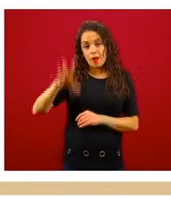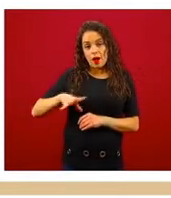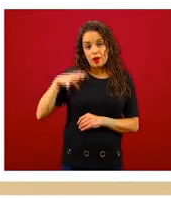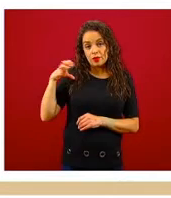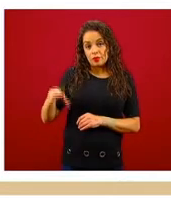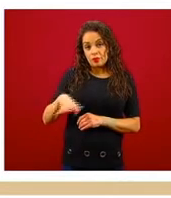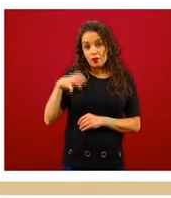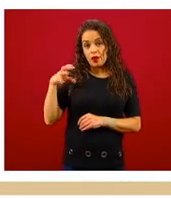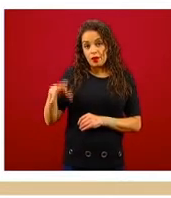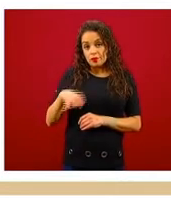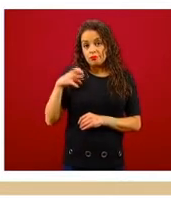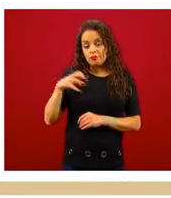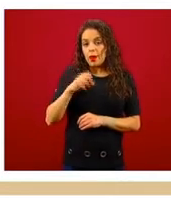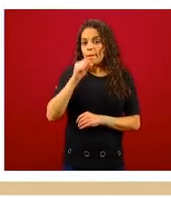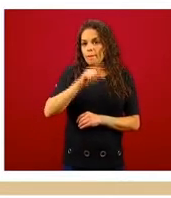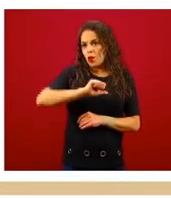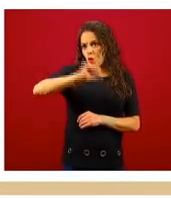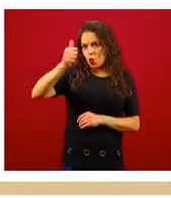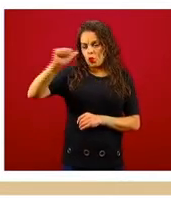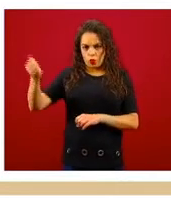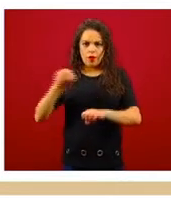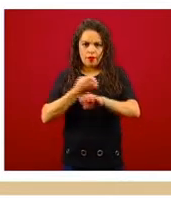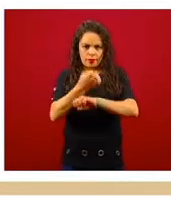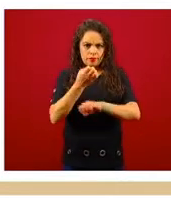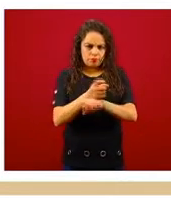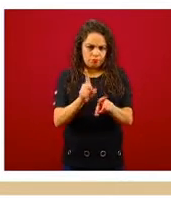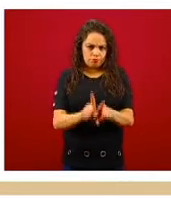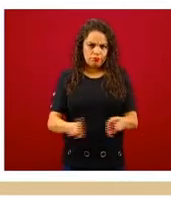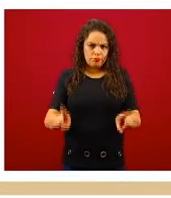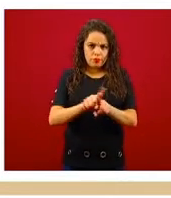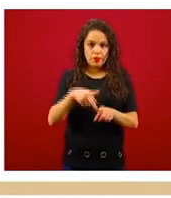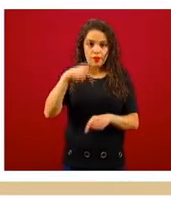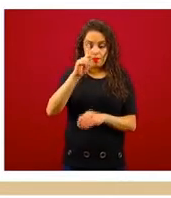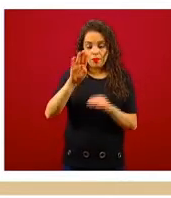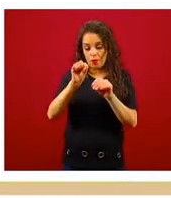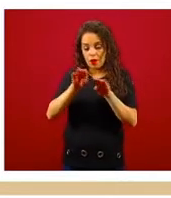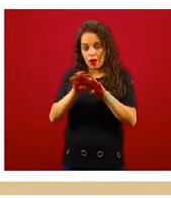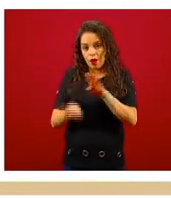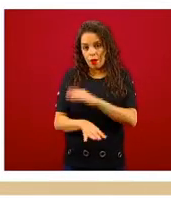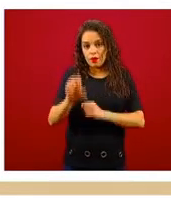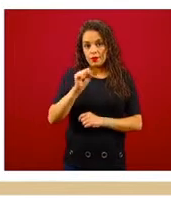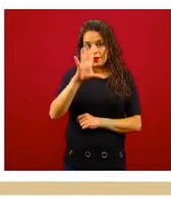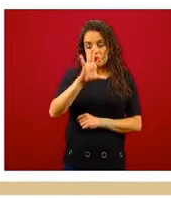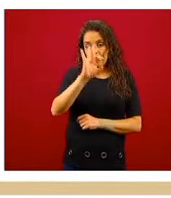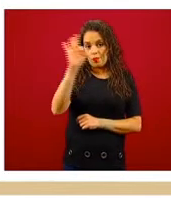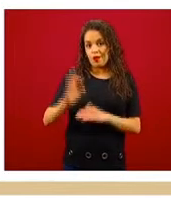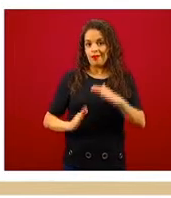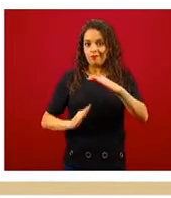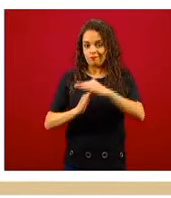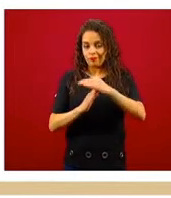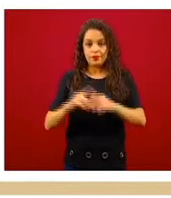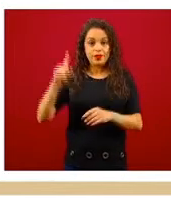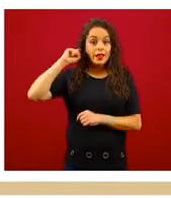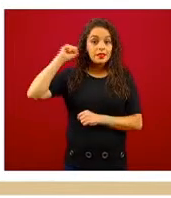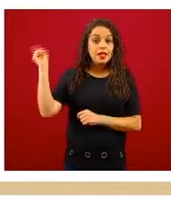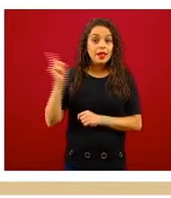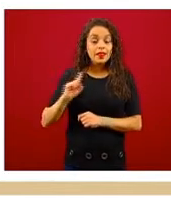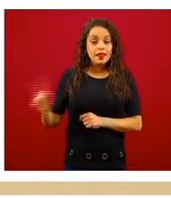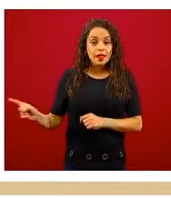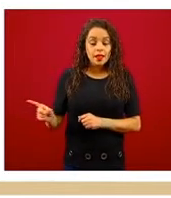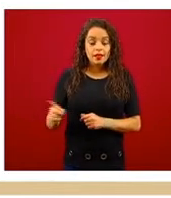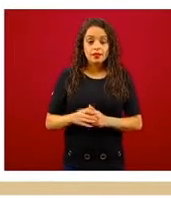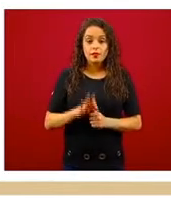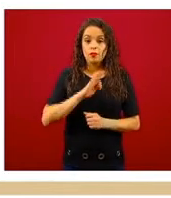that importante goal. también, al igual que In en otros Yucatan, they've made a estados. pretty Están por debajo significant de la effort, meta del as well as in 65%. other states that Zacatecas, are below the que pueden